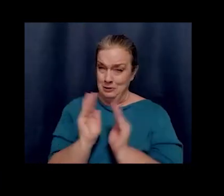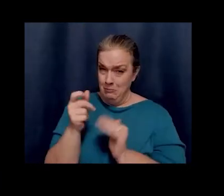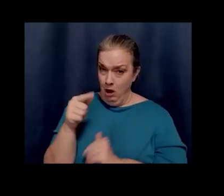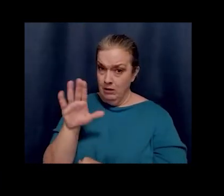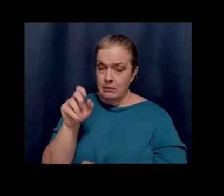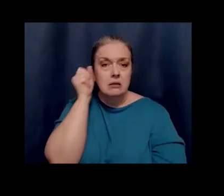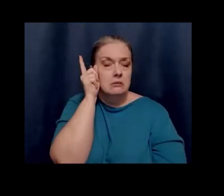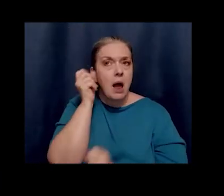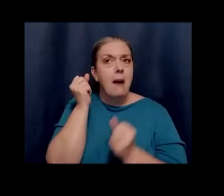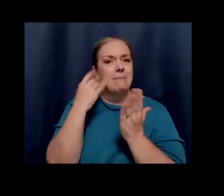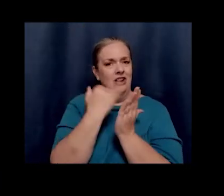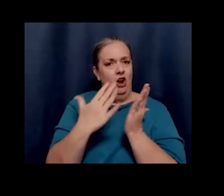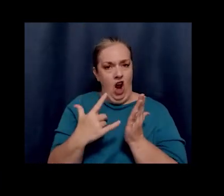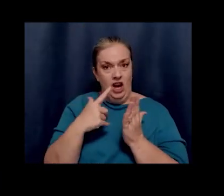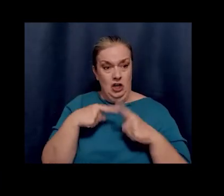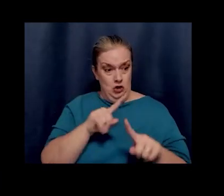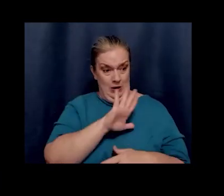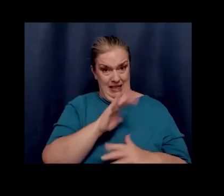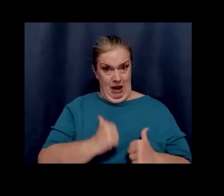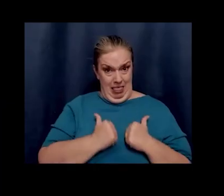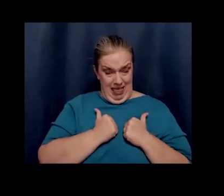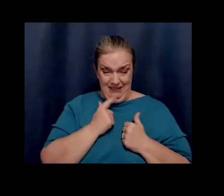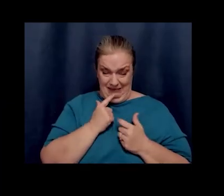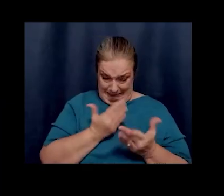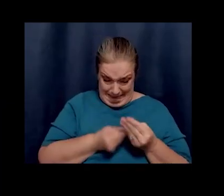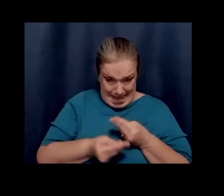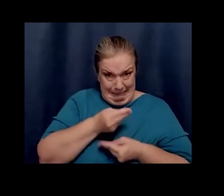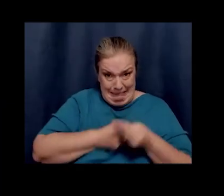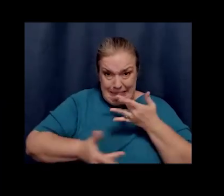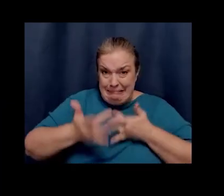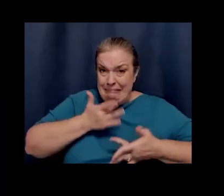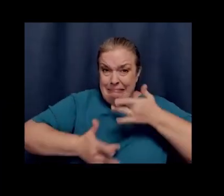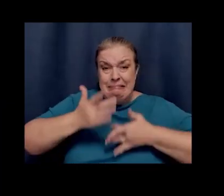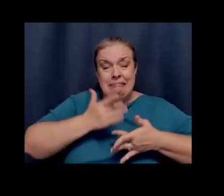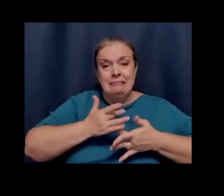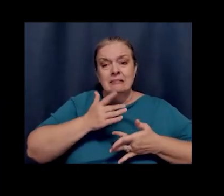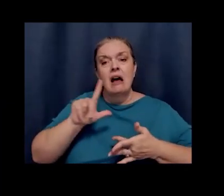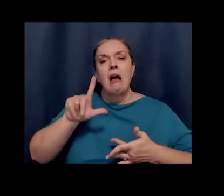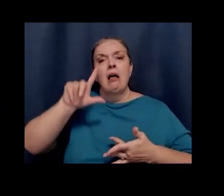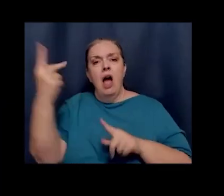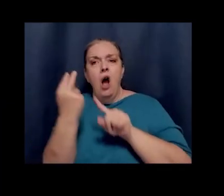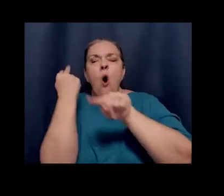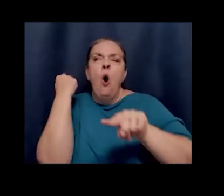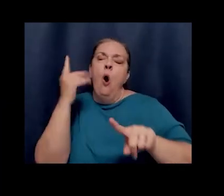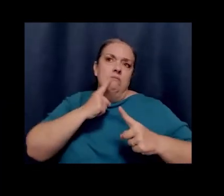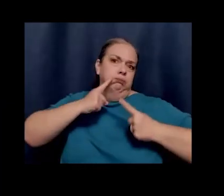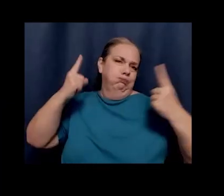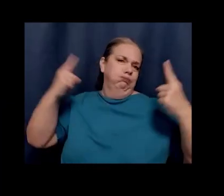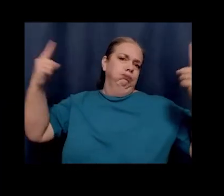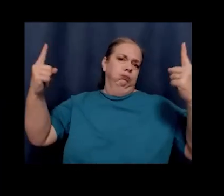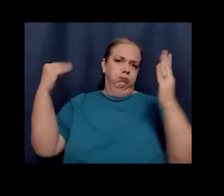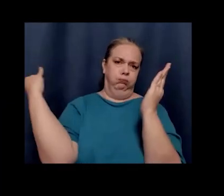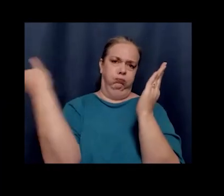struggle financially in their own era, and that masterworks and, iconic artists that we all know